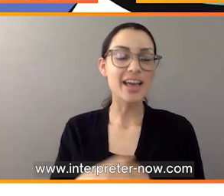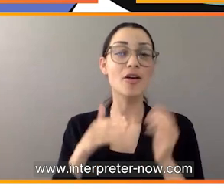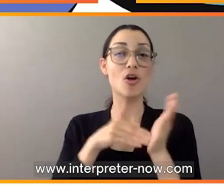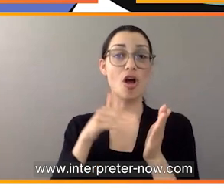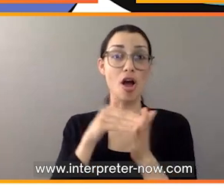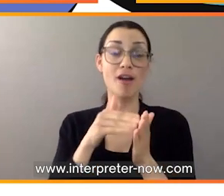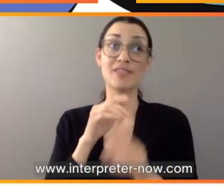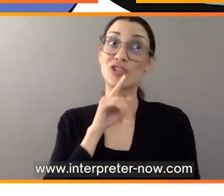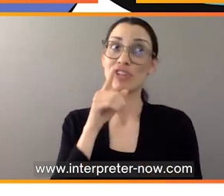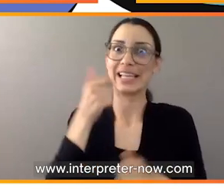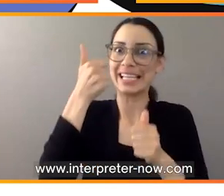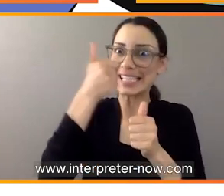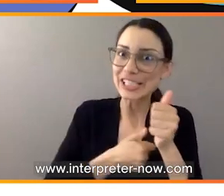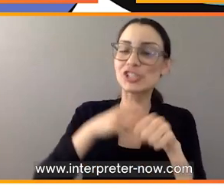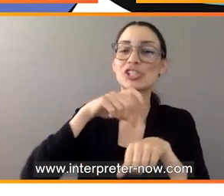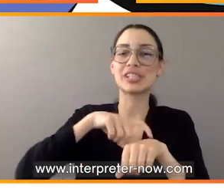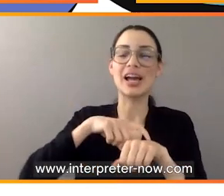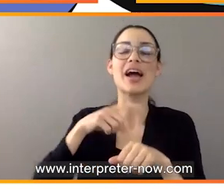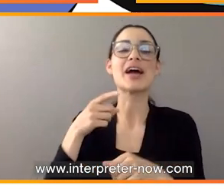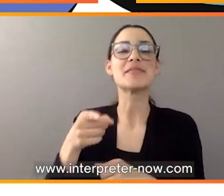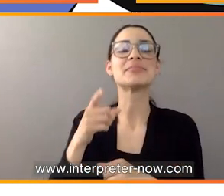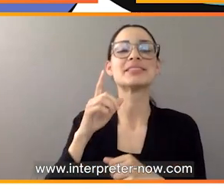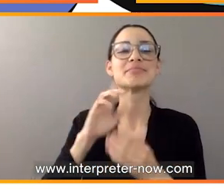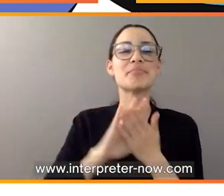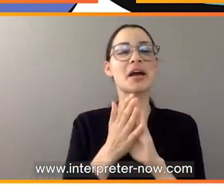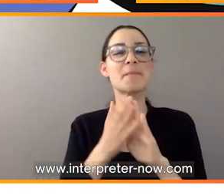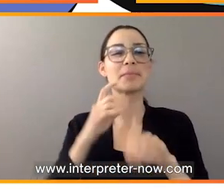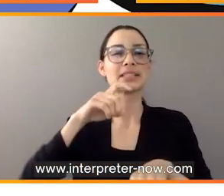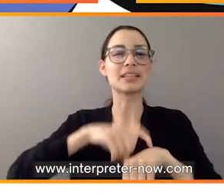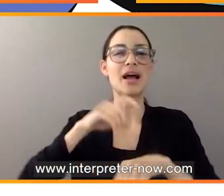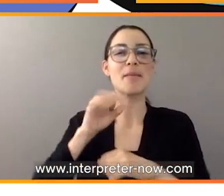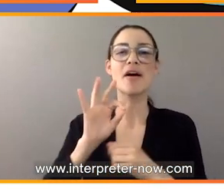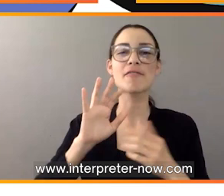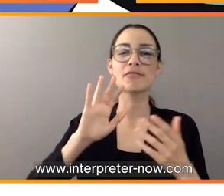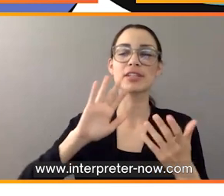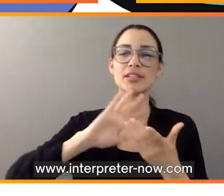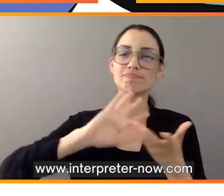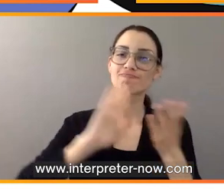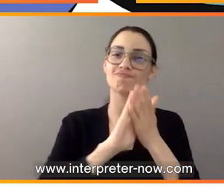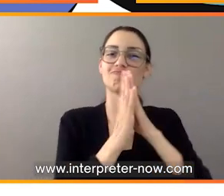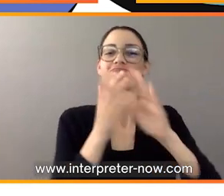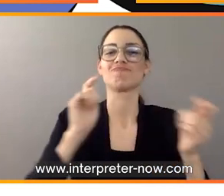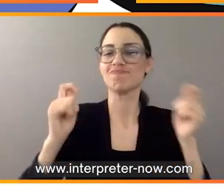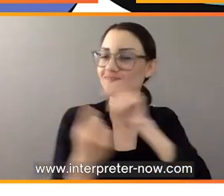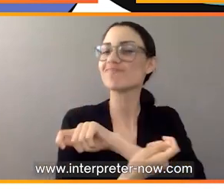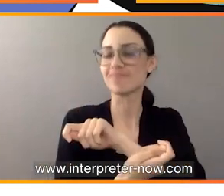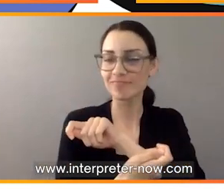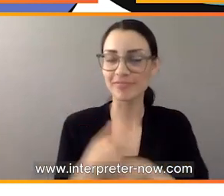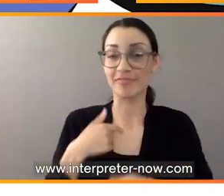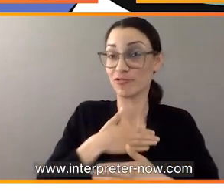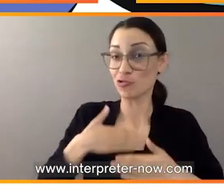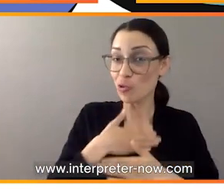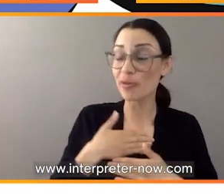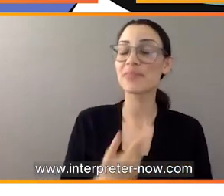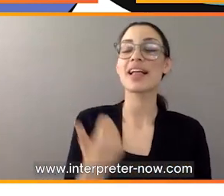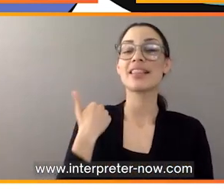of transformation. And so, and I've enjoyed it. And then most recently, last summer, I decided, wow, I've